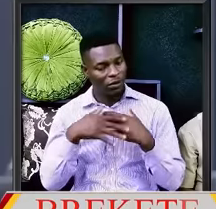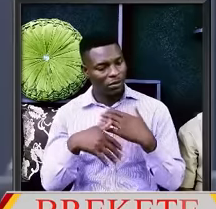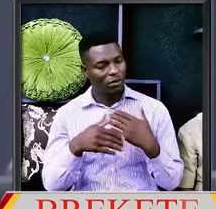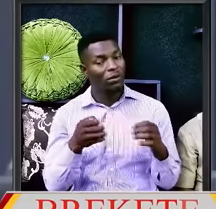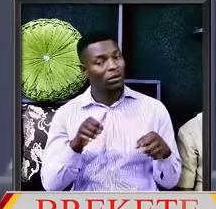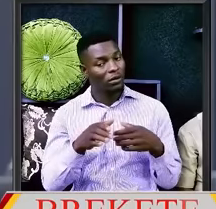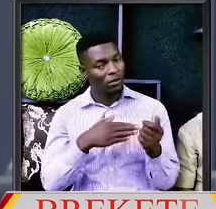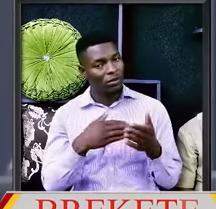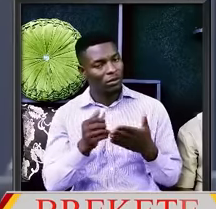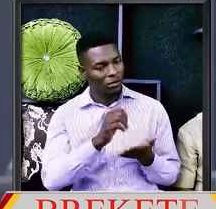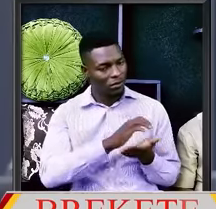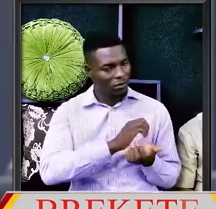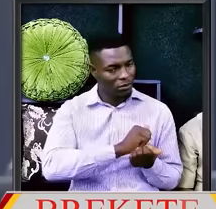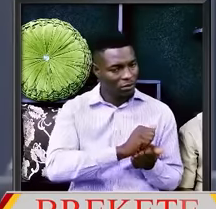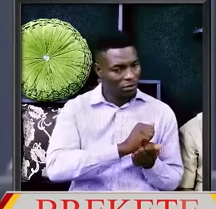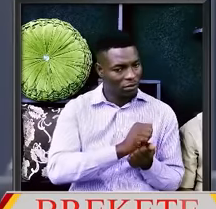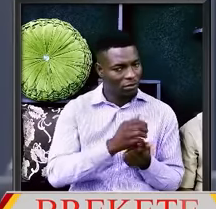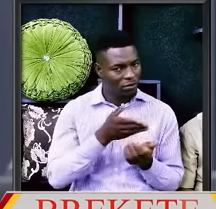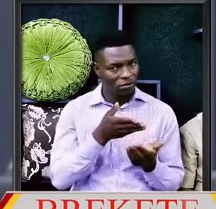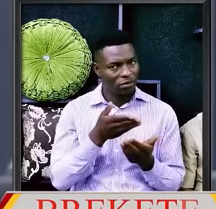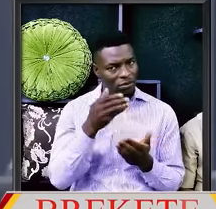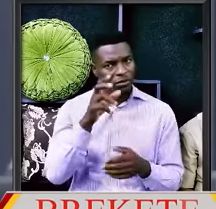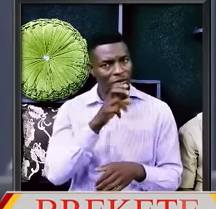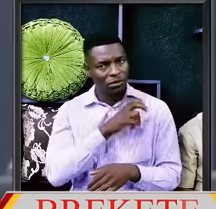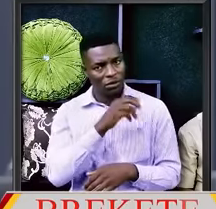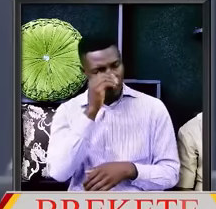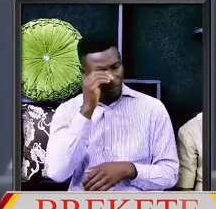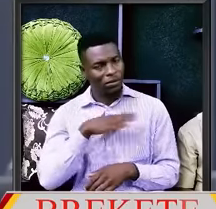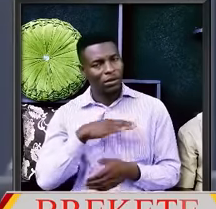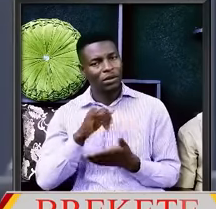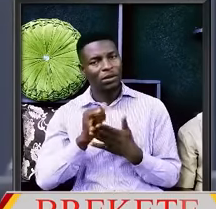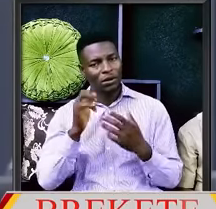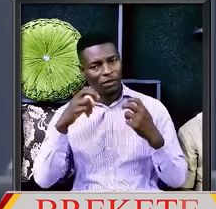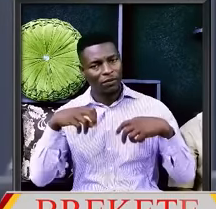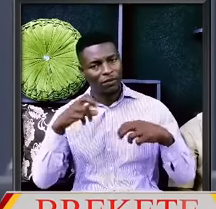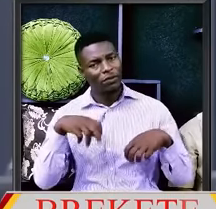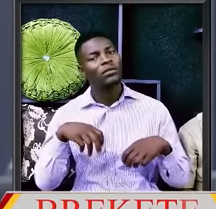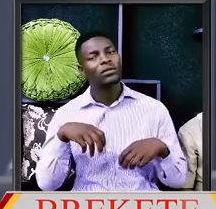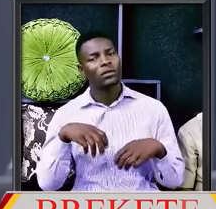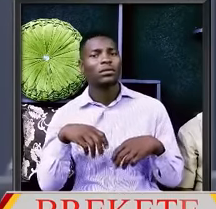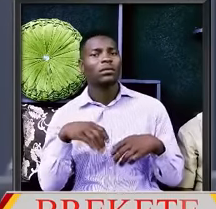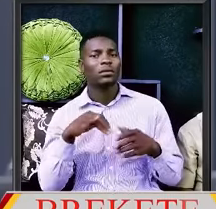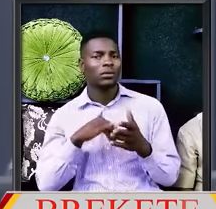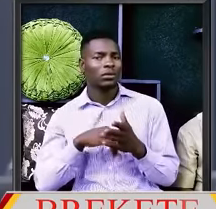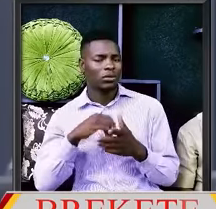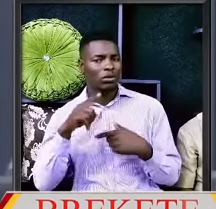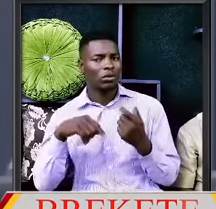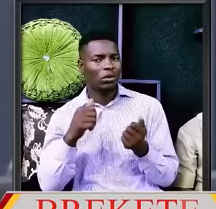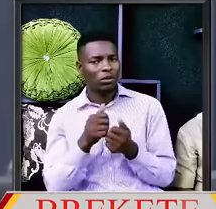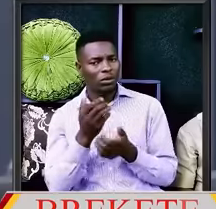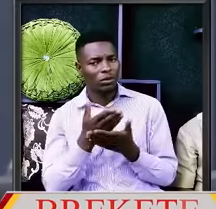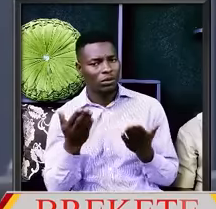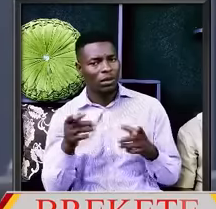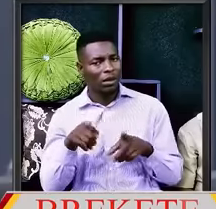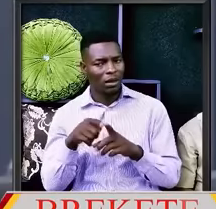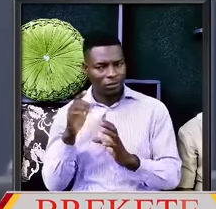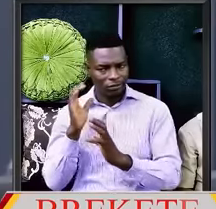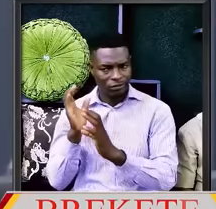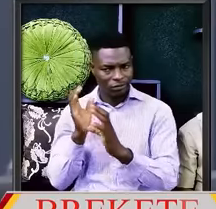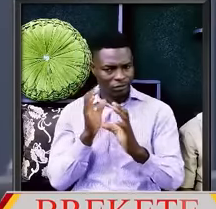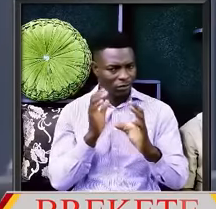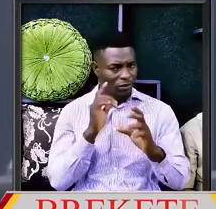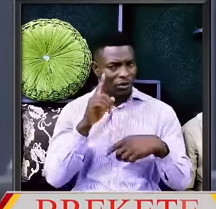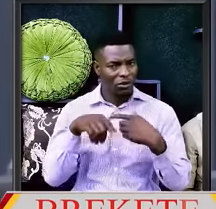see a real policeman that investigates, a detective, he will go with something like a camera, he will talk to war, he will